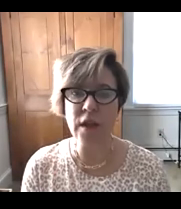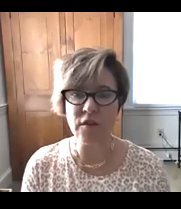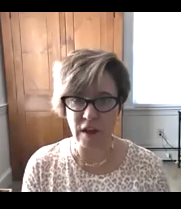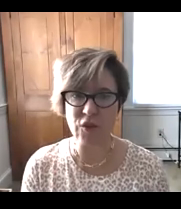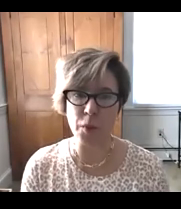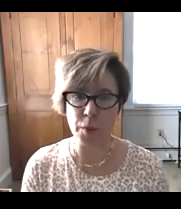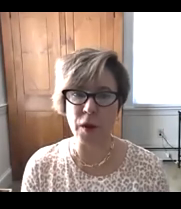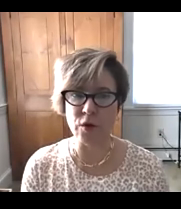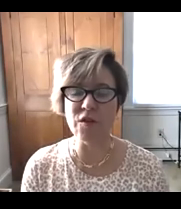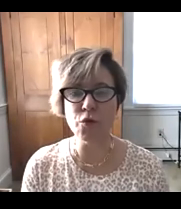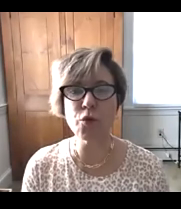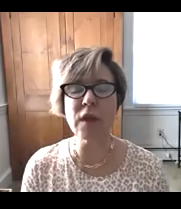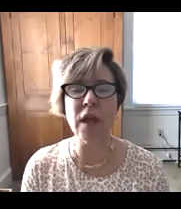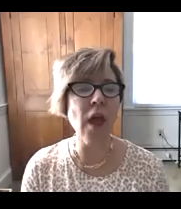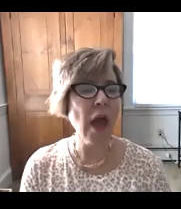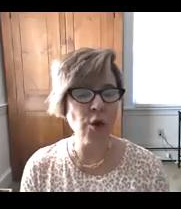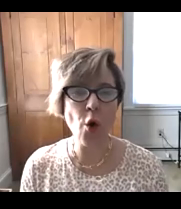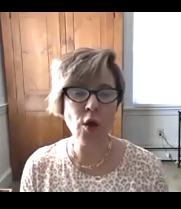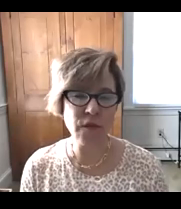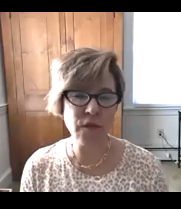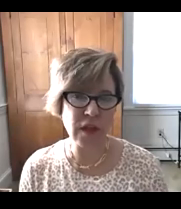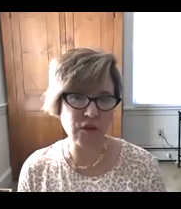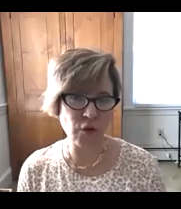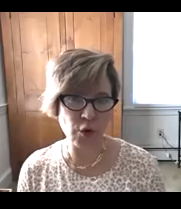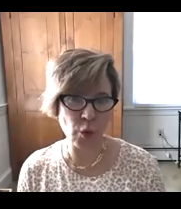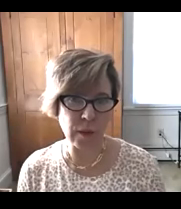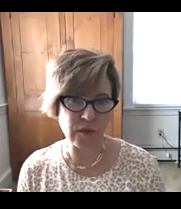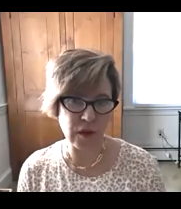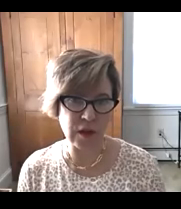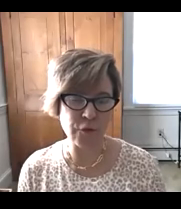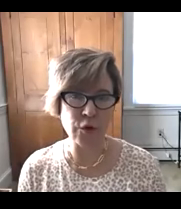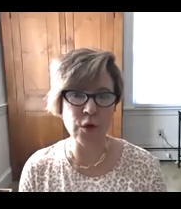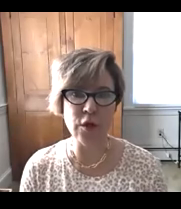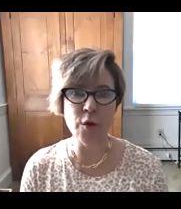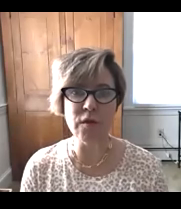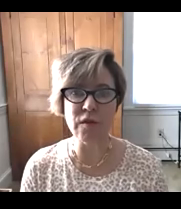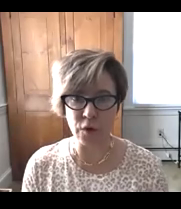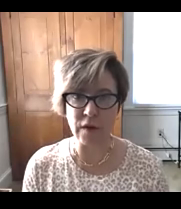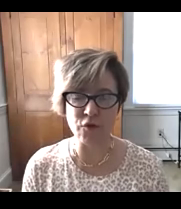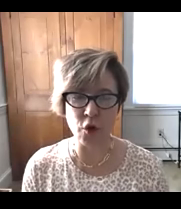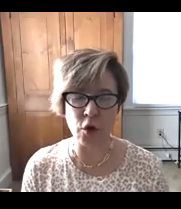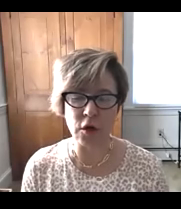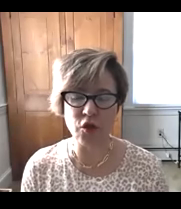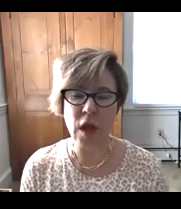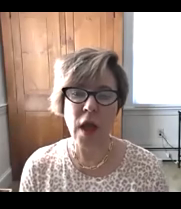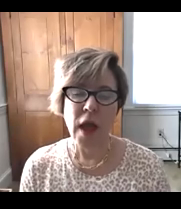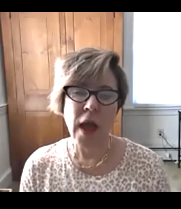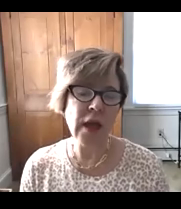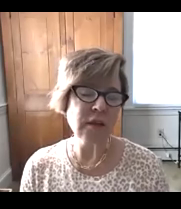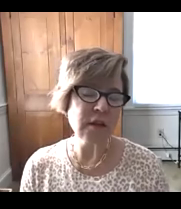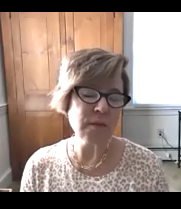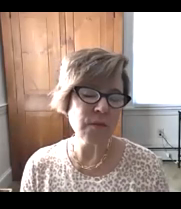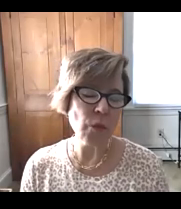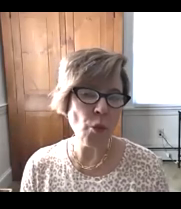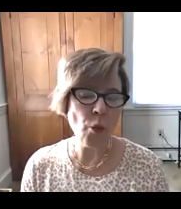Toolkit and Disaster Preparedness Toolkit. And all of that is on our website for you to use free of charge.